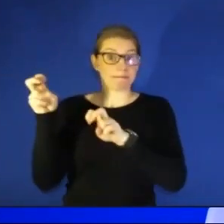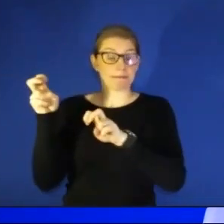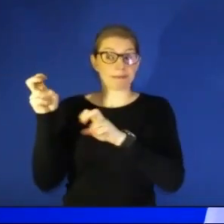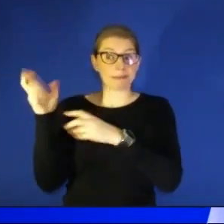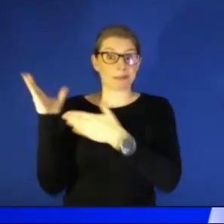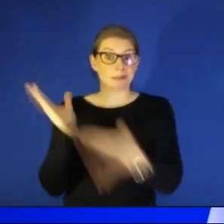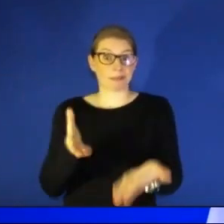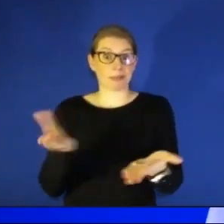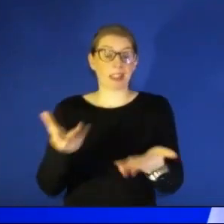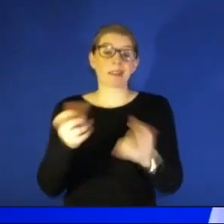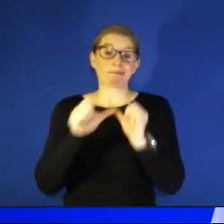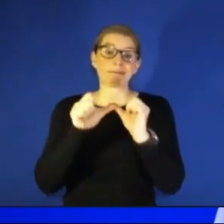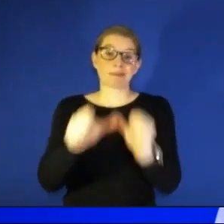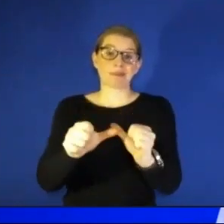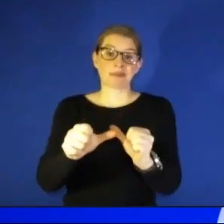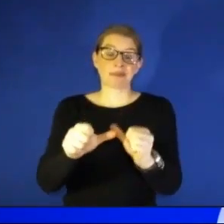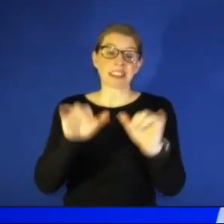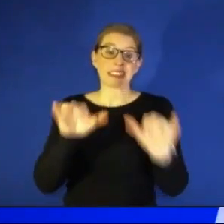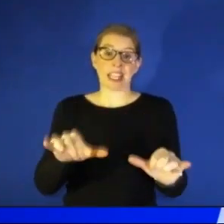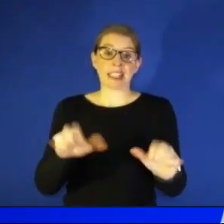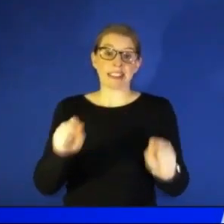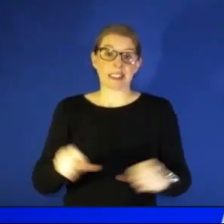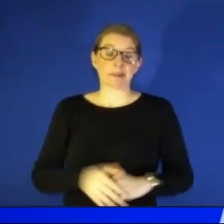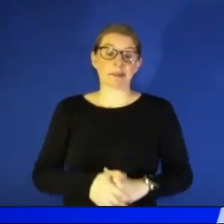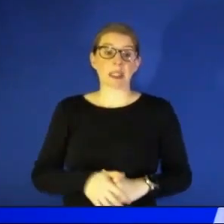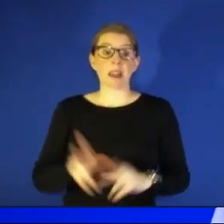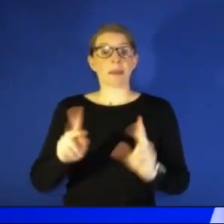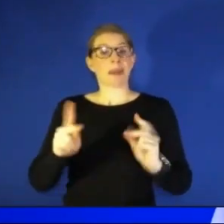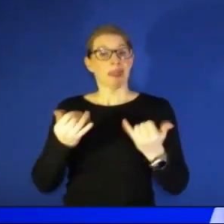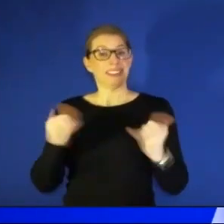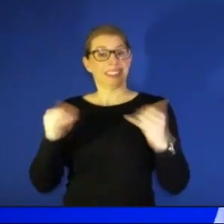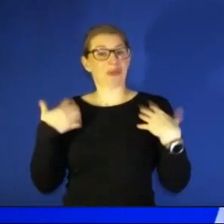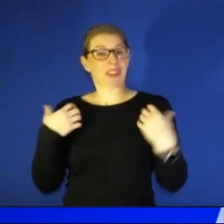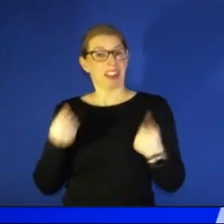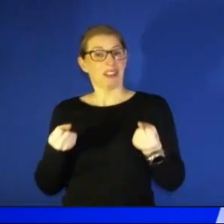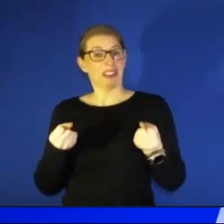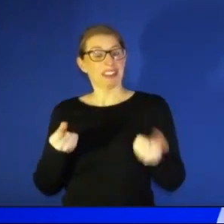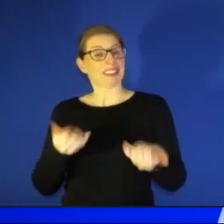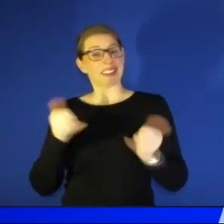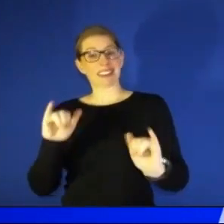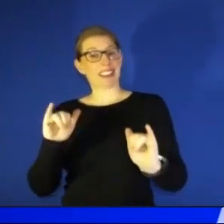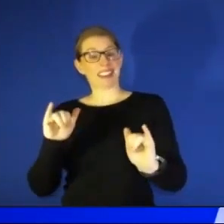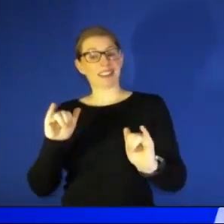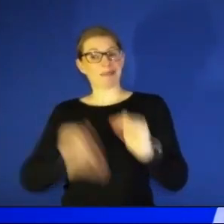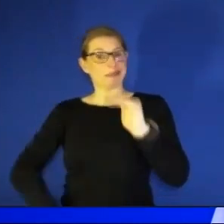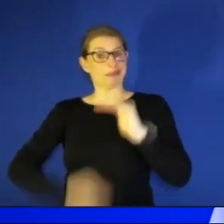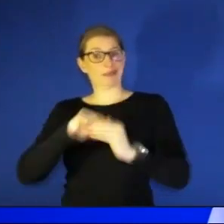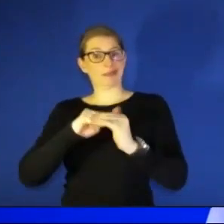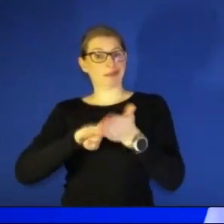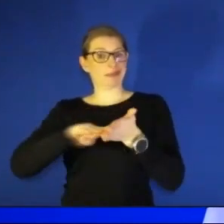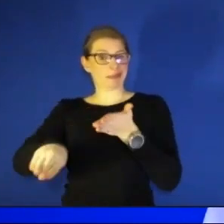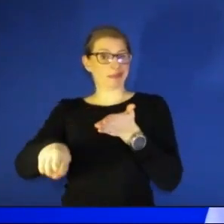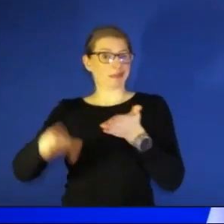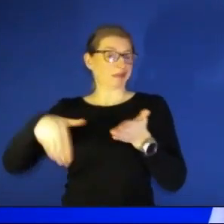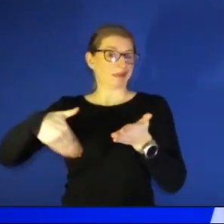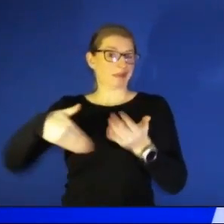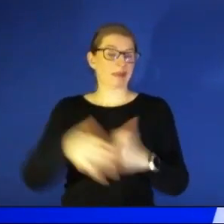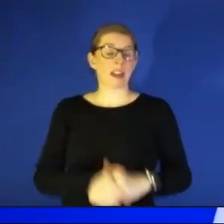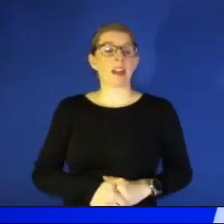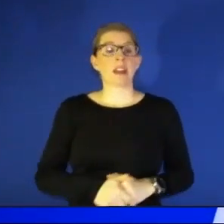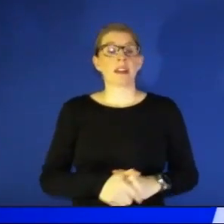is a combination of those people that are still recovering, that still are not optimized to be discharged, but also